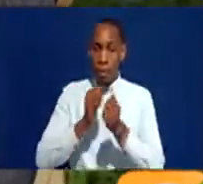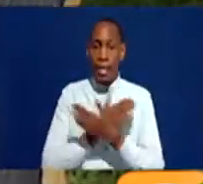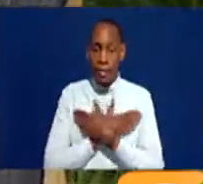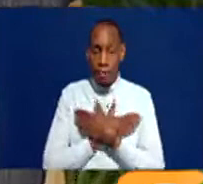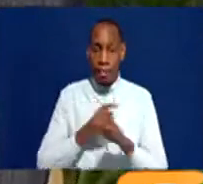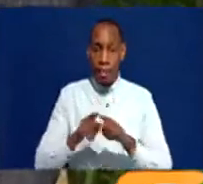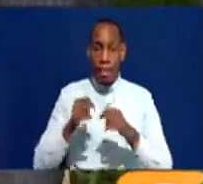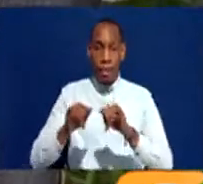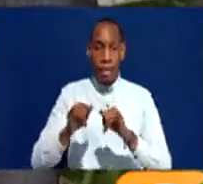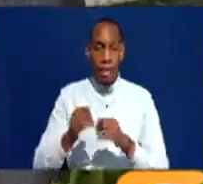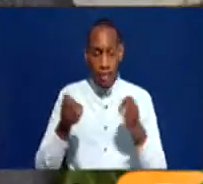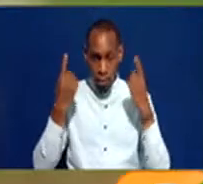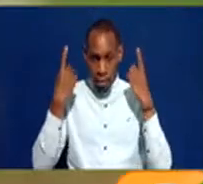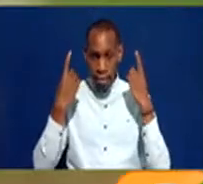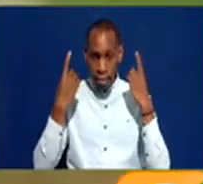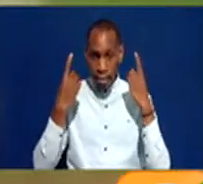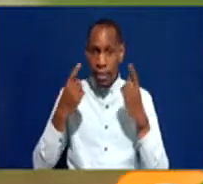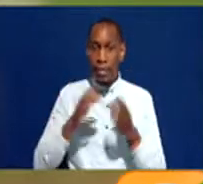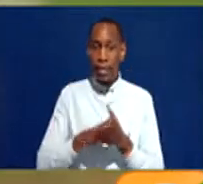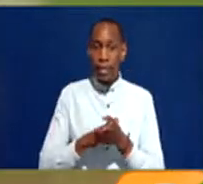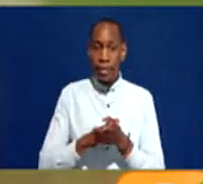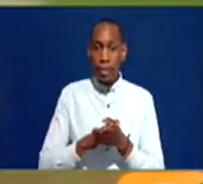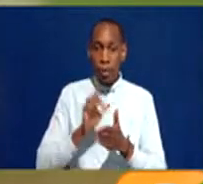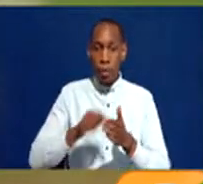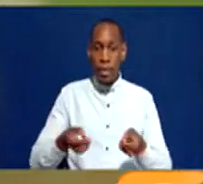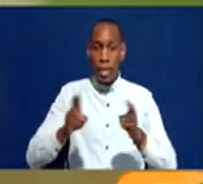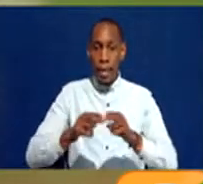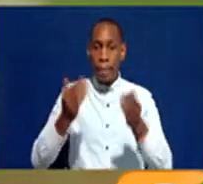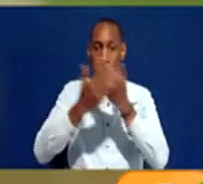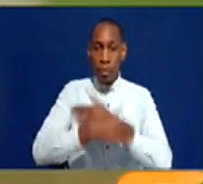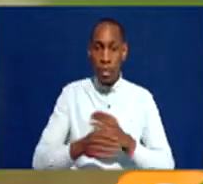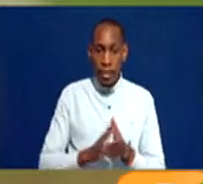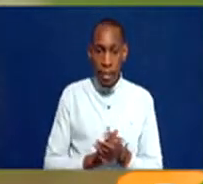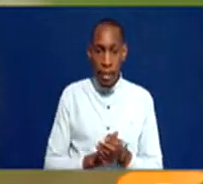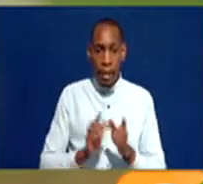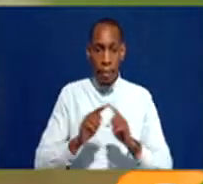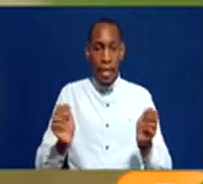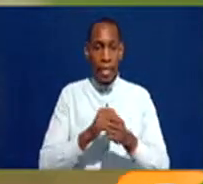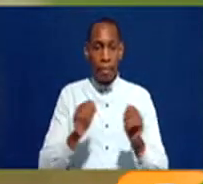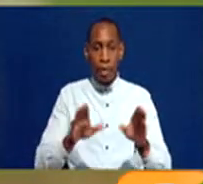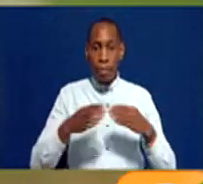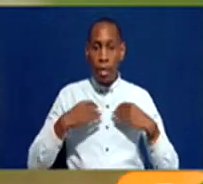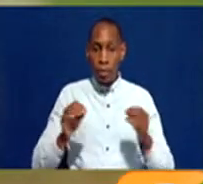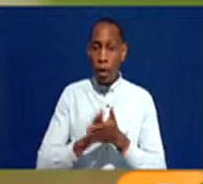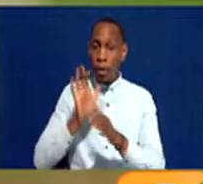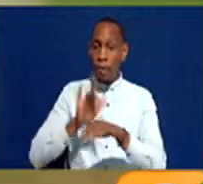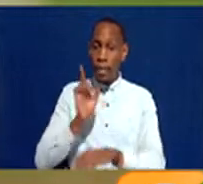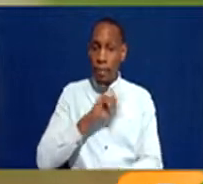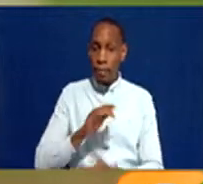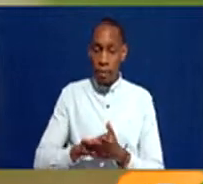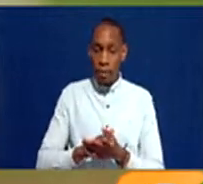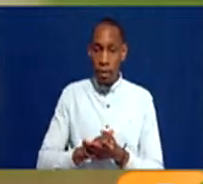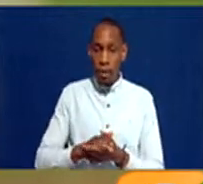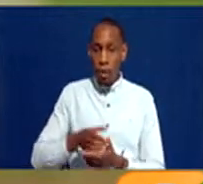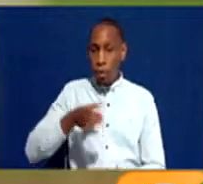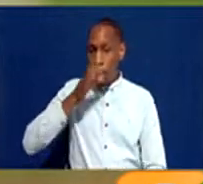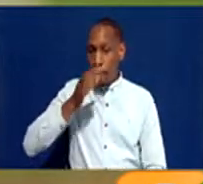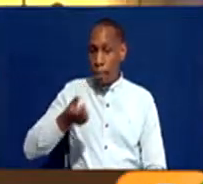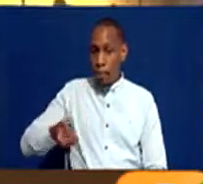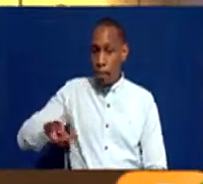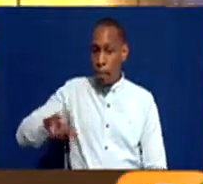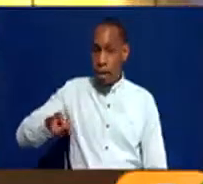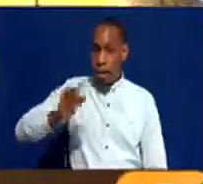still trying to piece together the events of that night. What is undeniable is that they had fallen victim to a drink-spiking